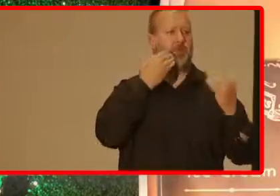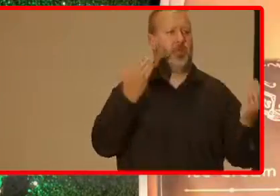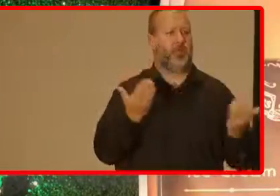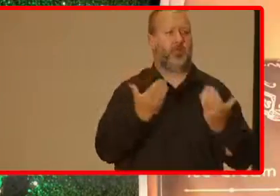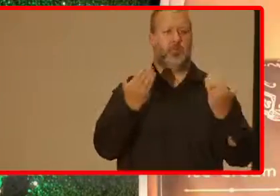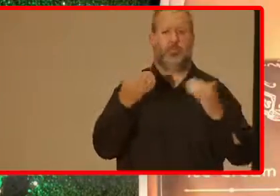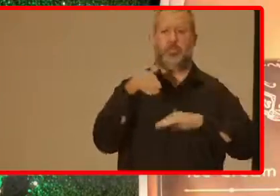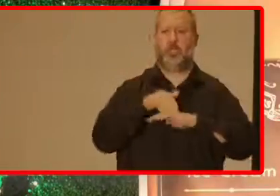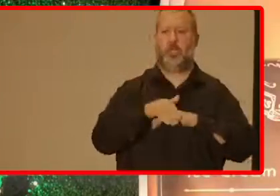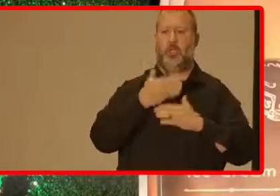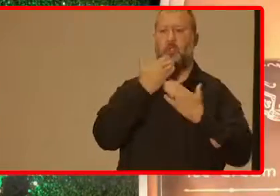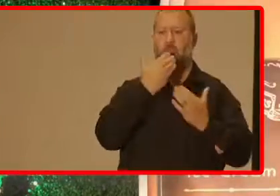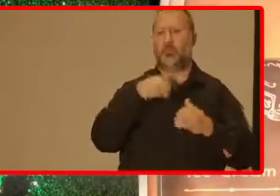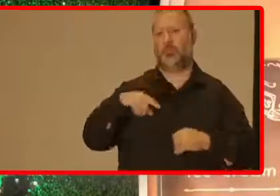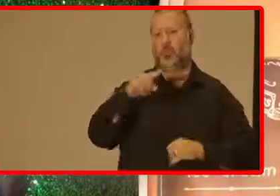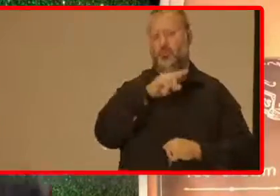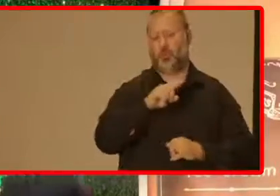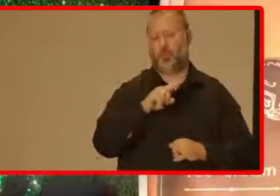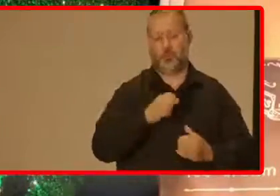tonight. Appreciate you.